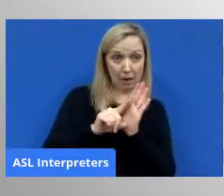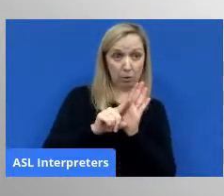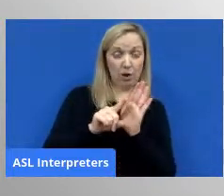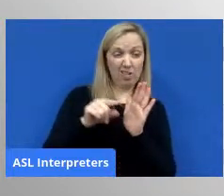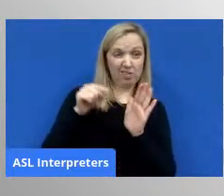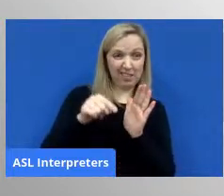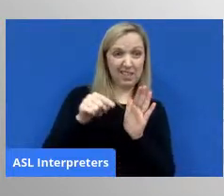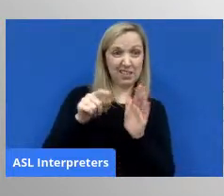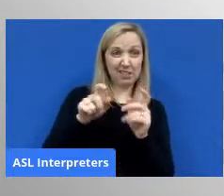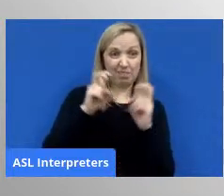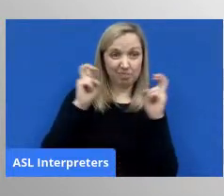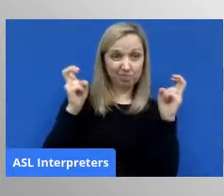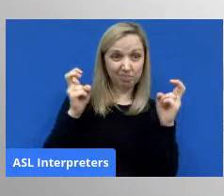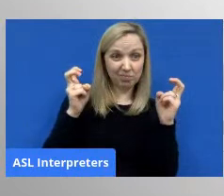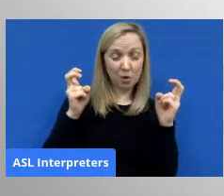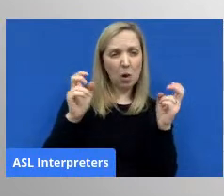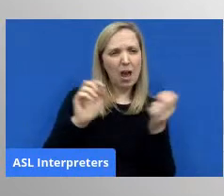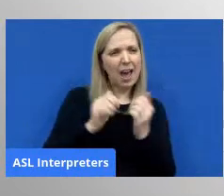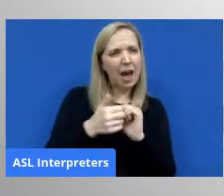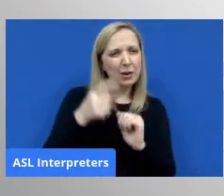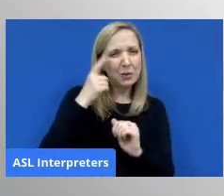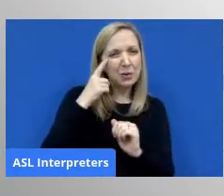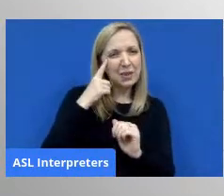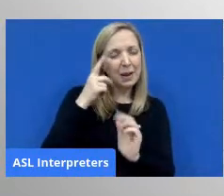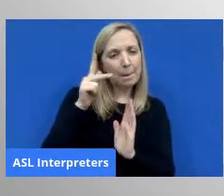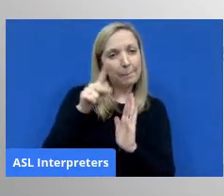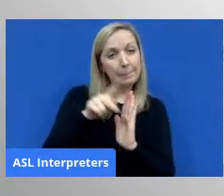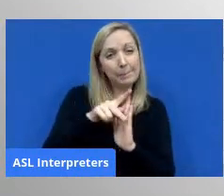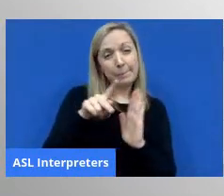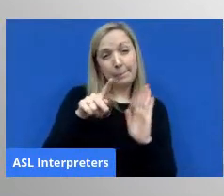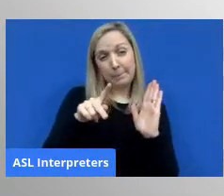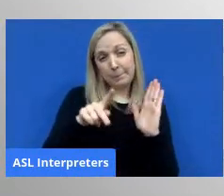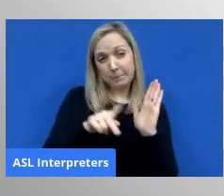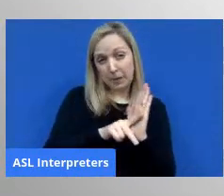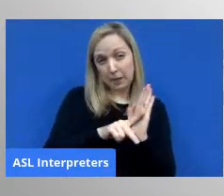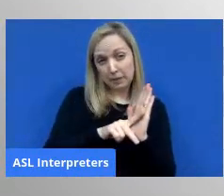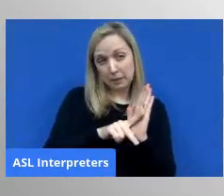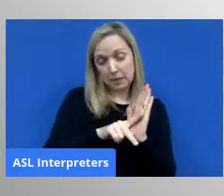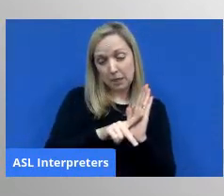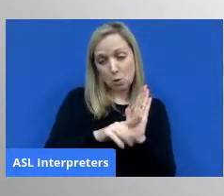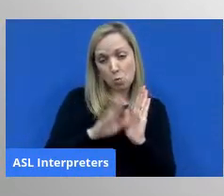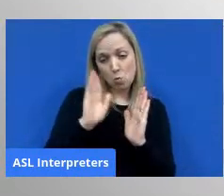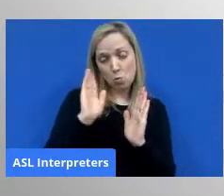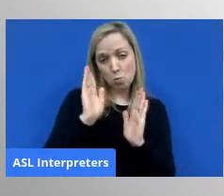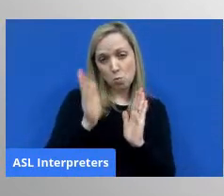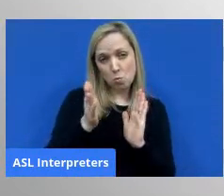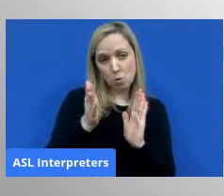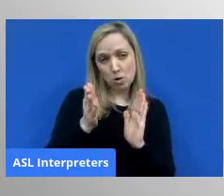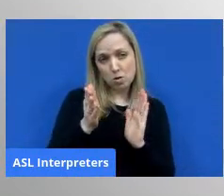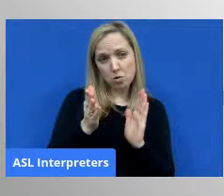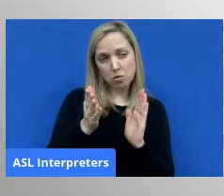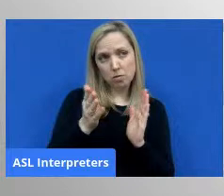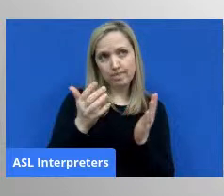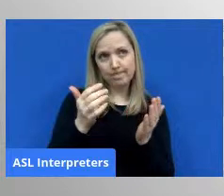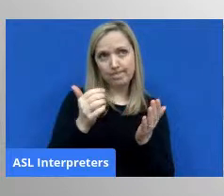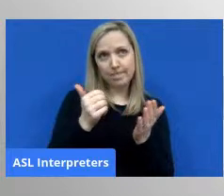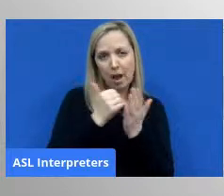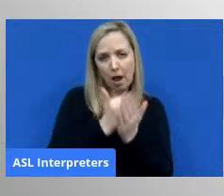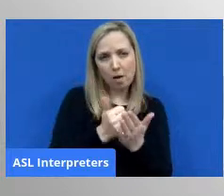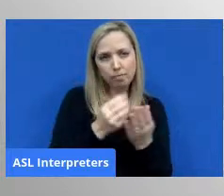think policy is going to address both